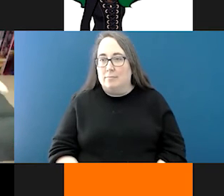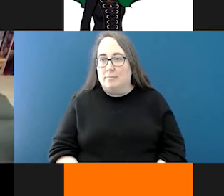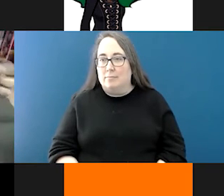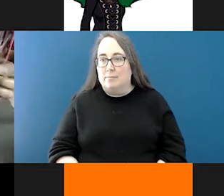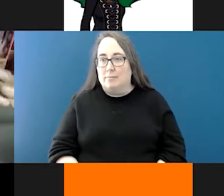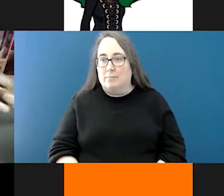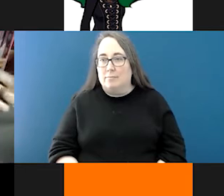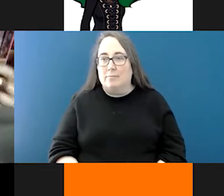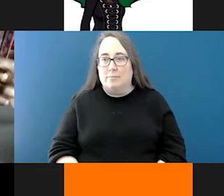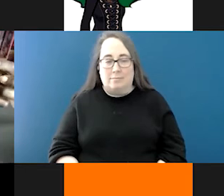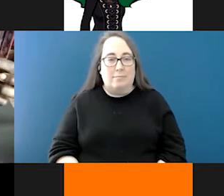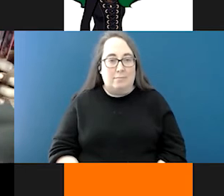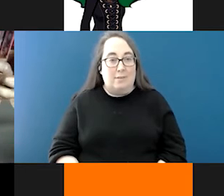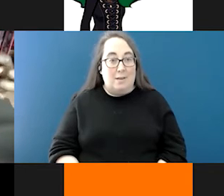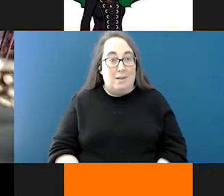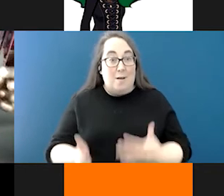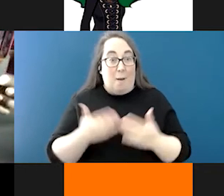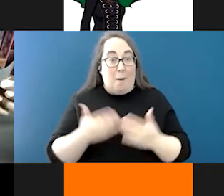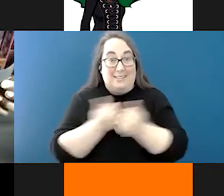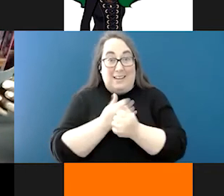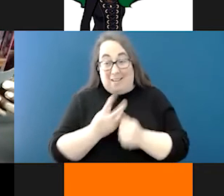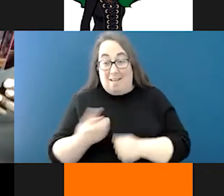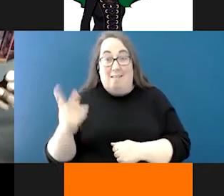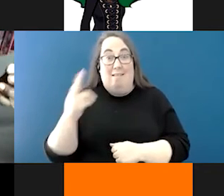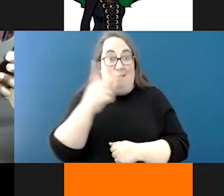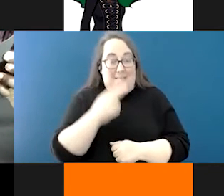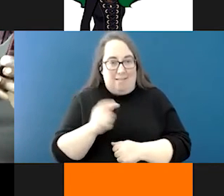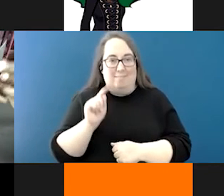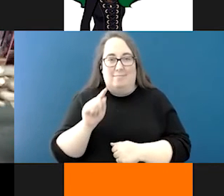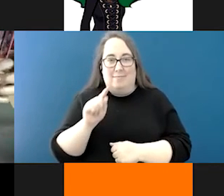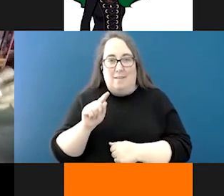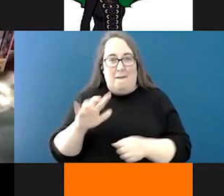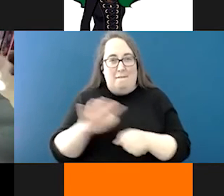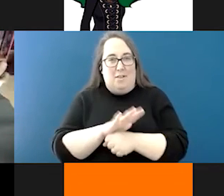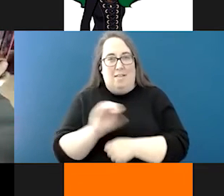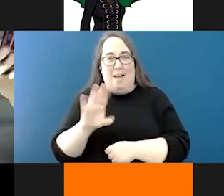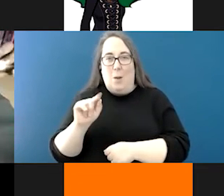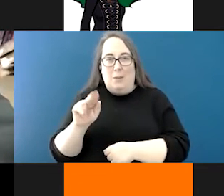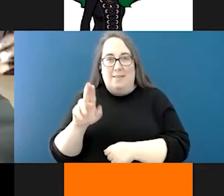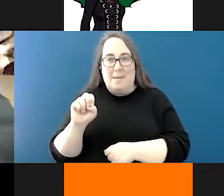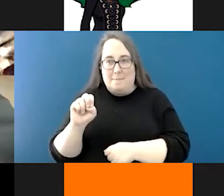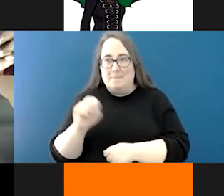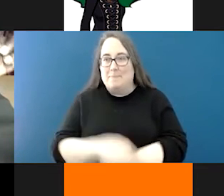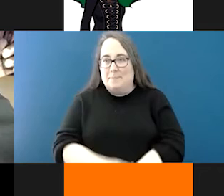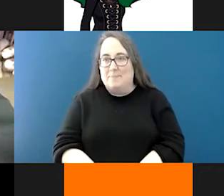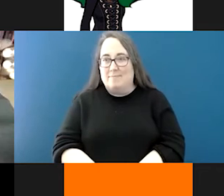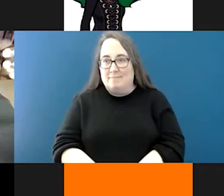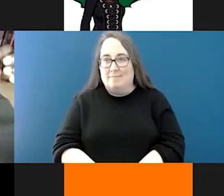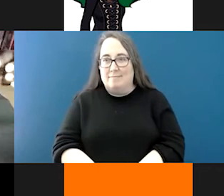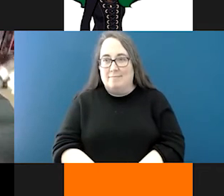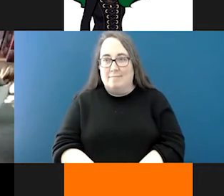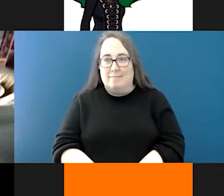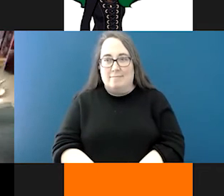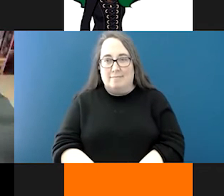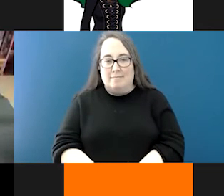Okay, so we have almost everything cut out. This is the entire outline of our mask. And now I just